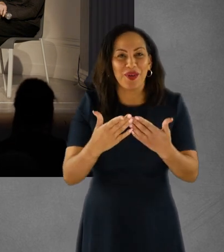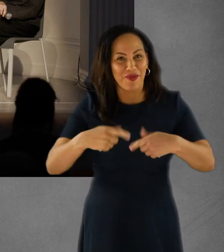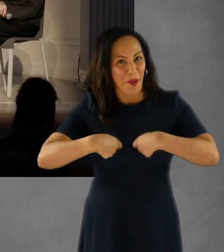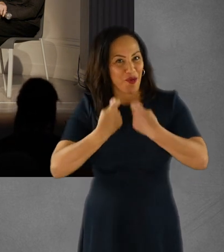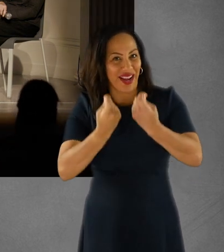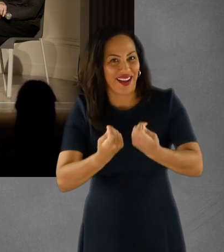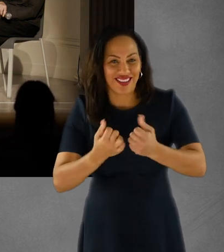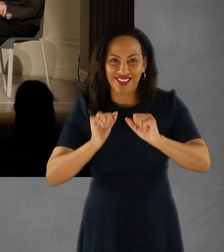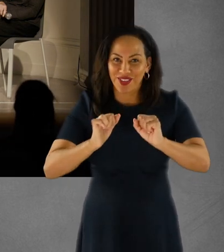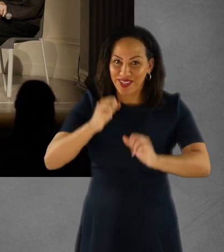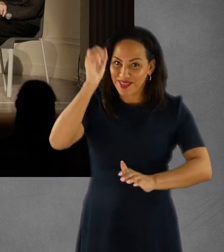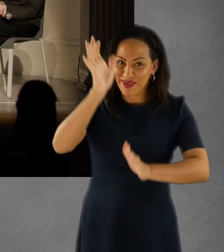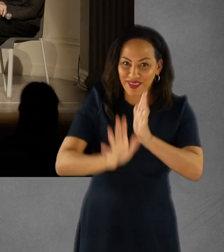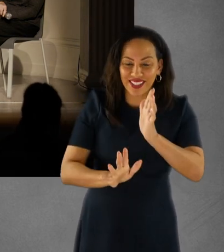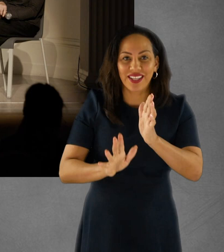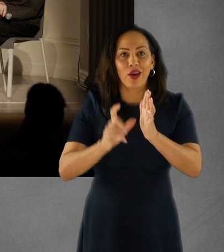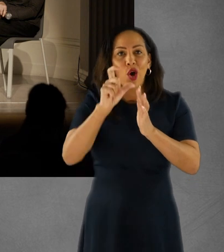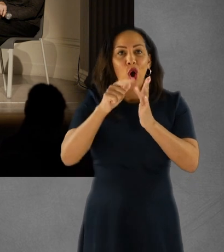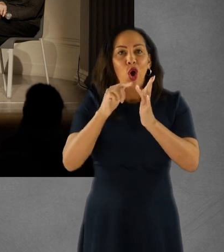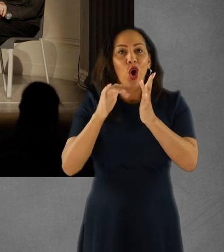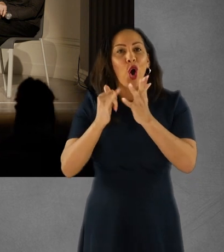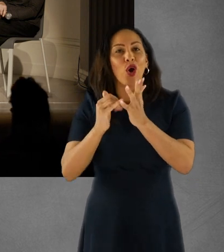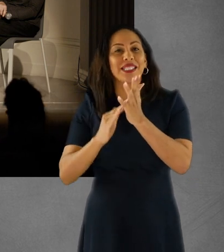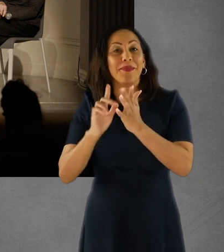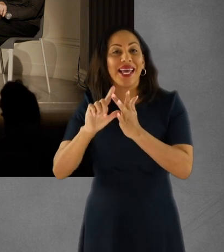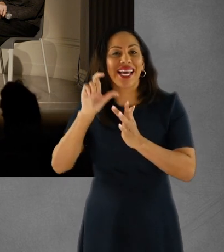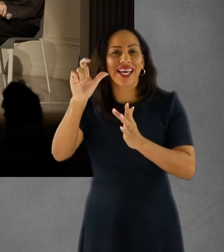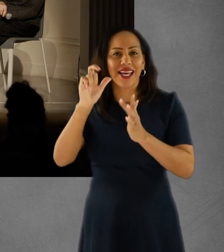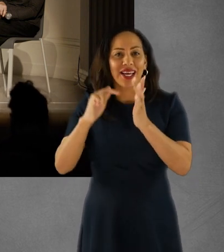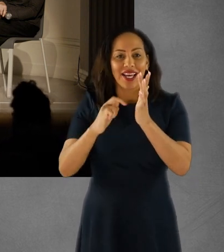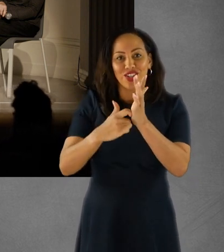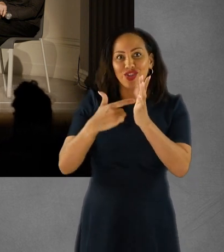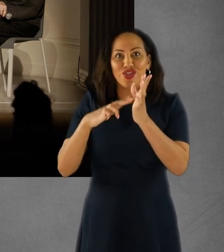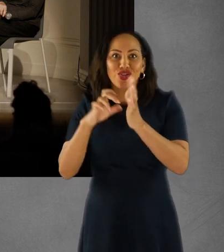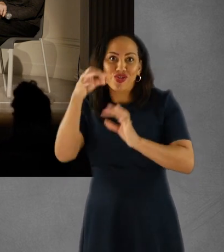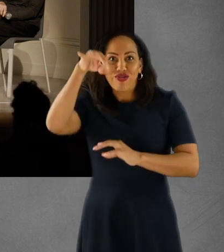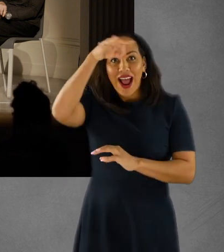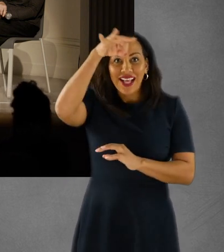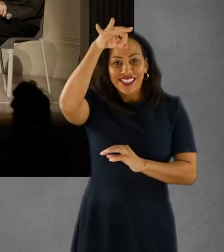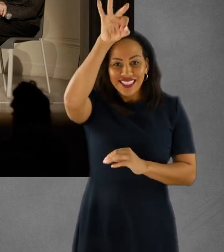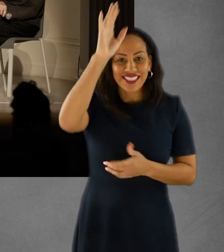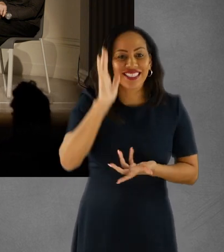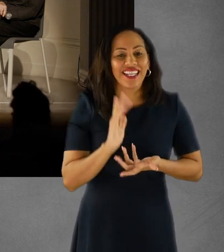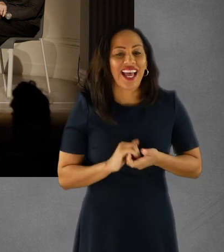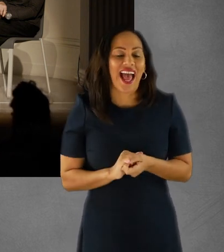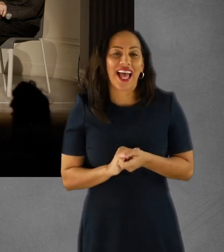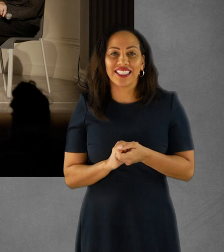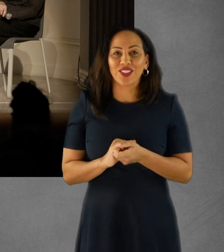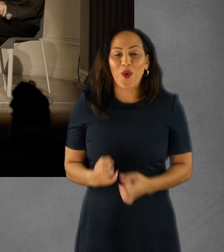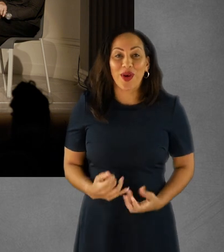this experience of cosmic trance and orgasmic vanishing, as you've described it elsewhere.